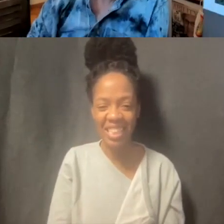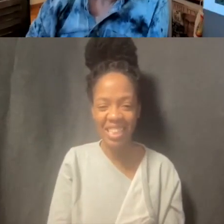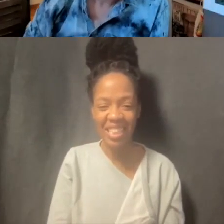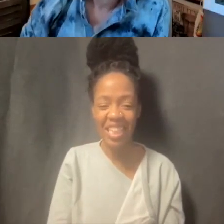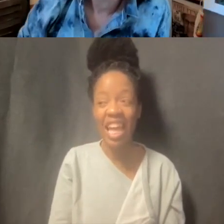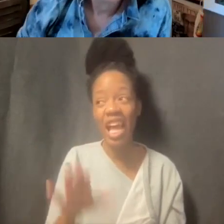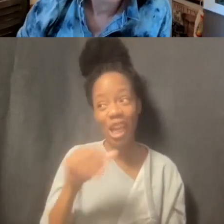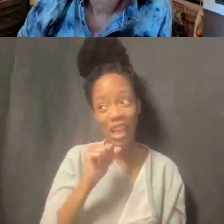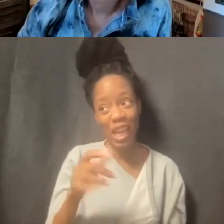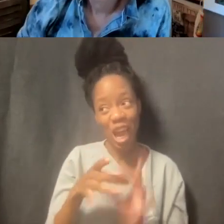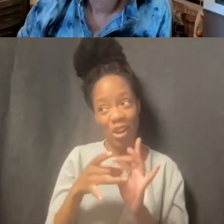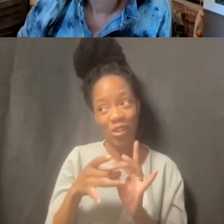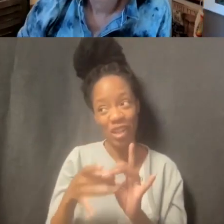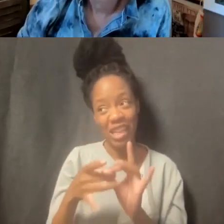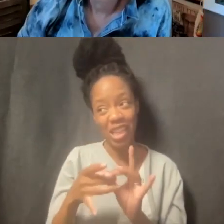the way.